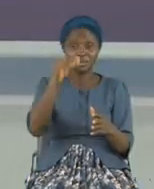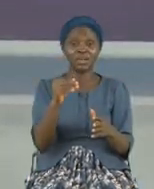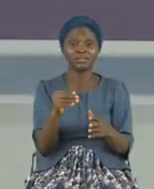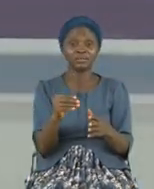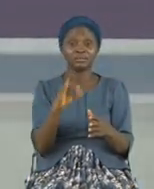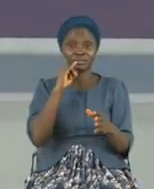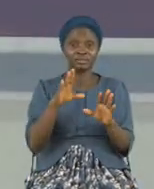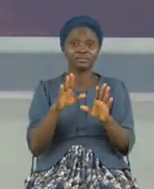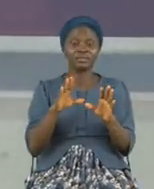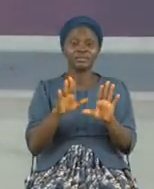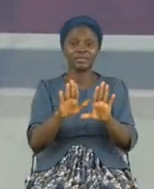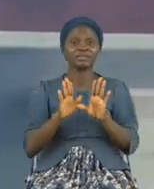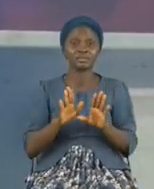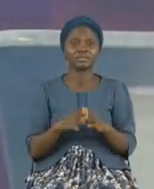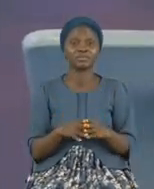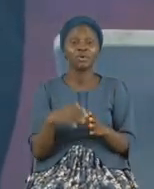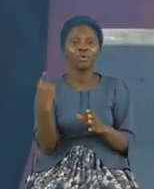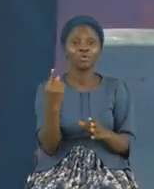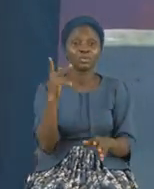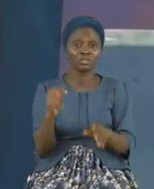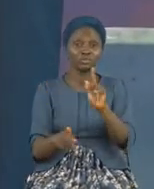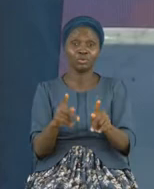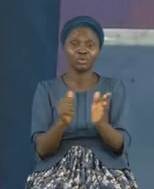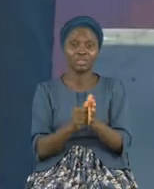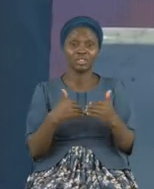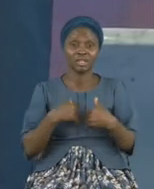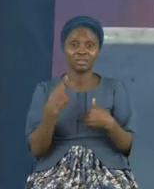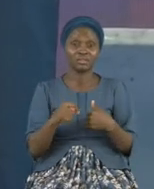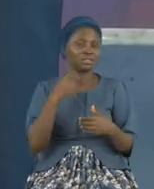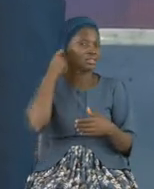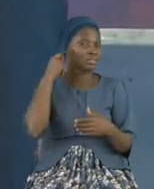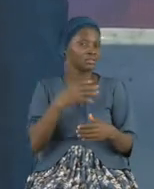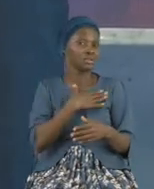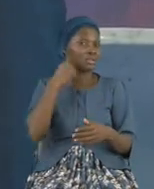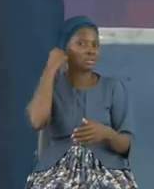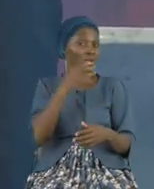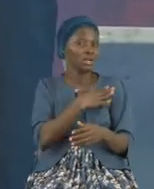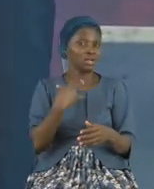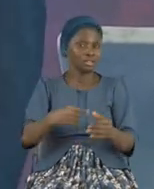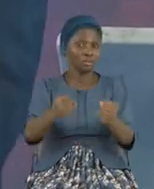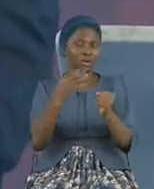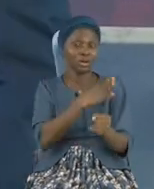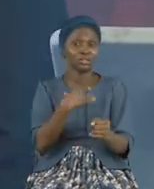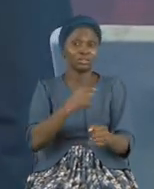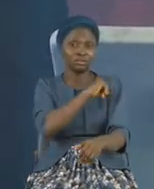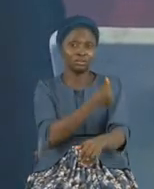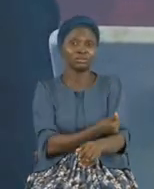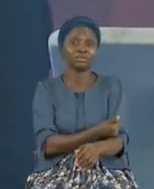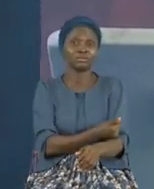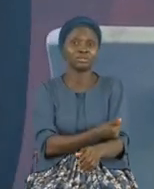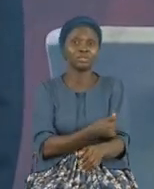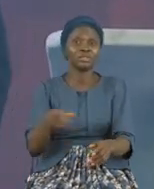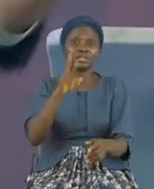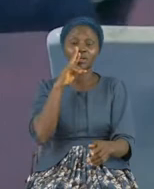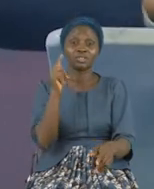have the silver and the gold and the power and the authority, they were the people on whom he